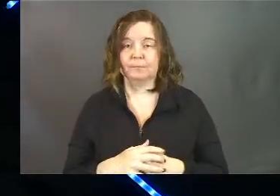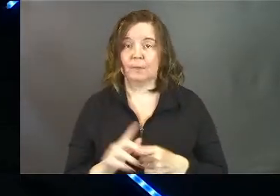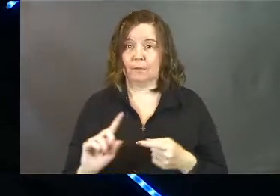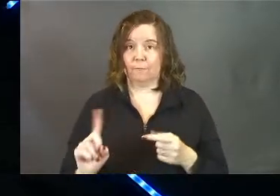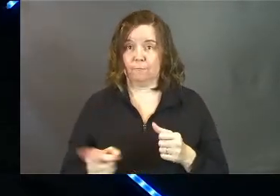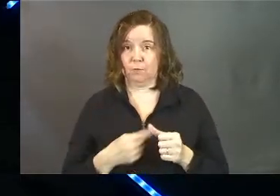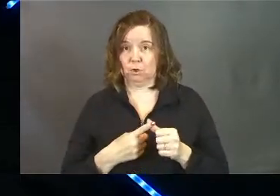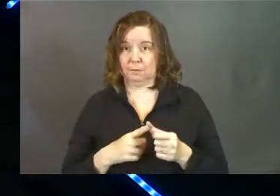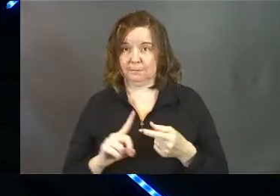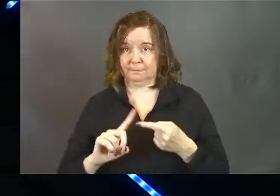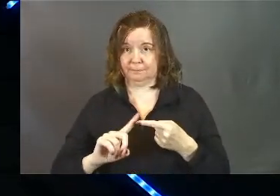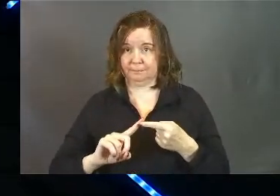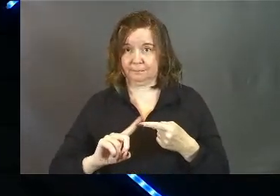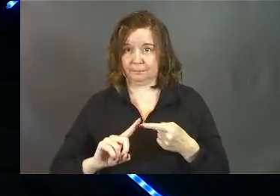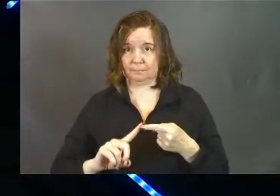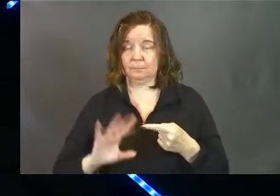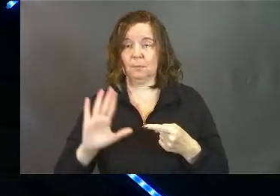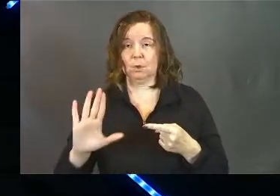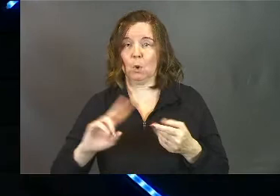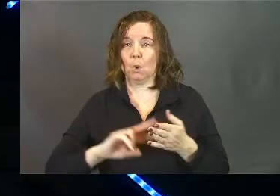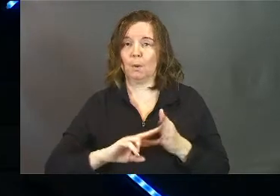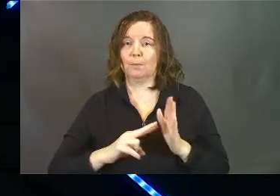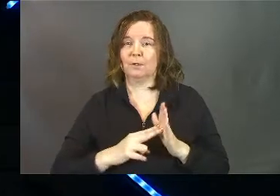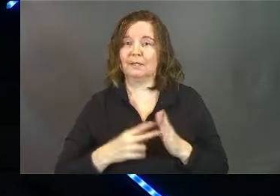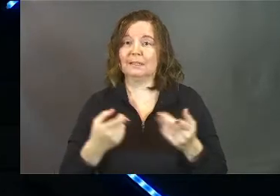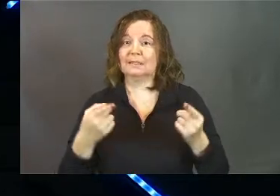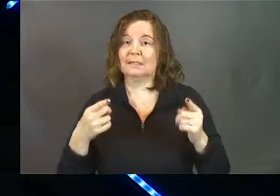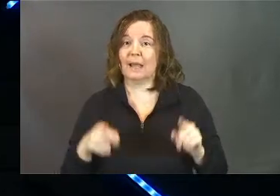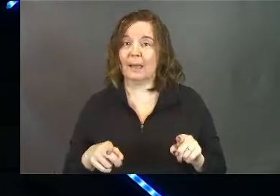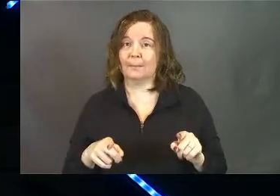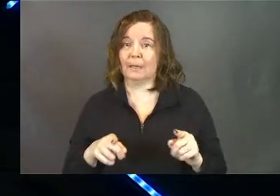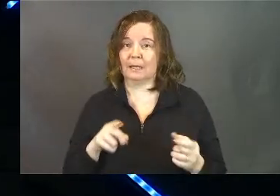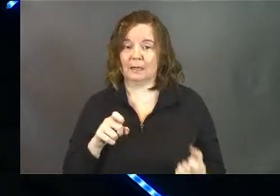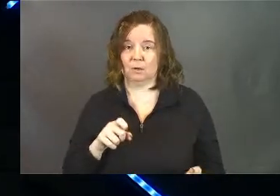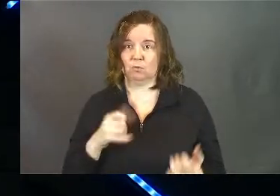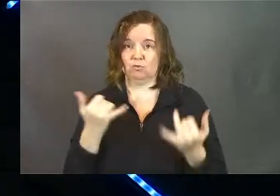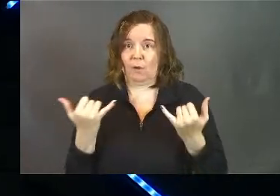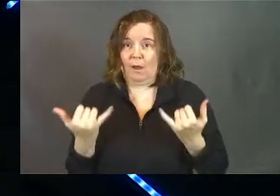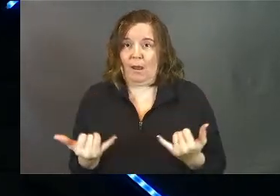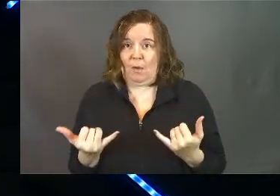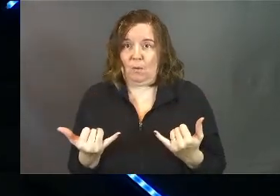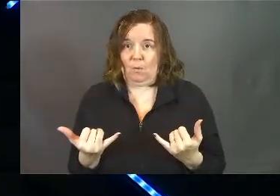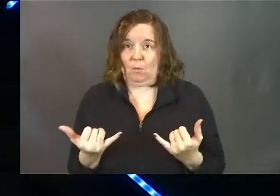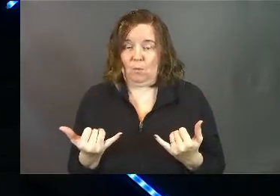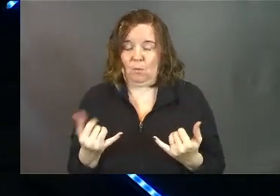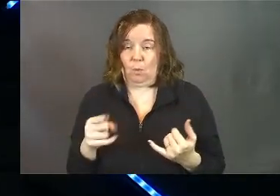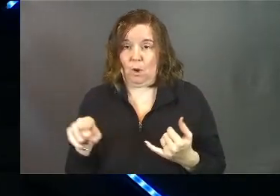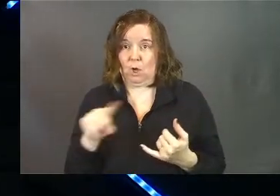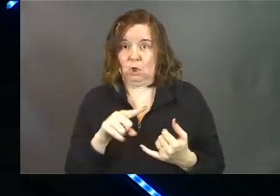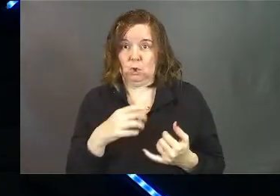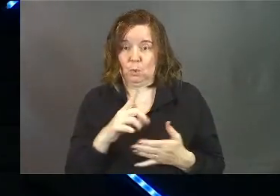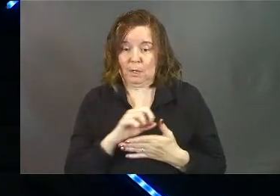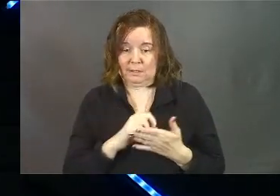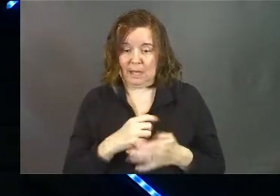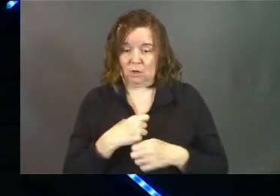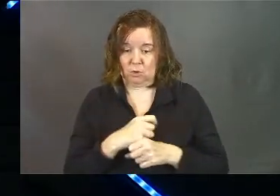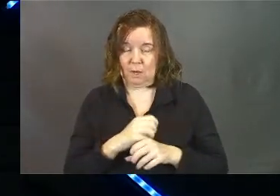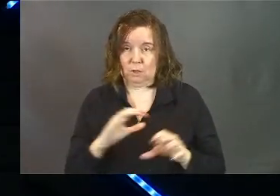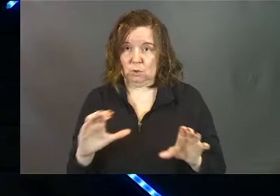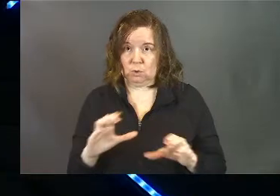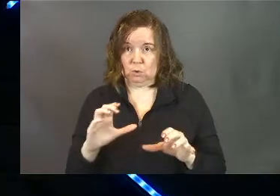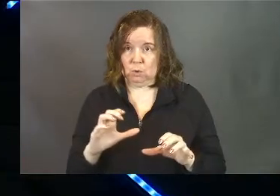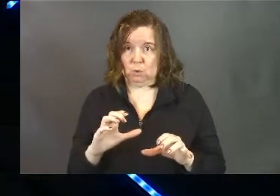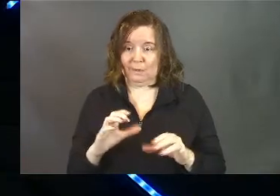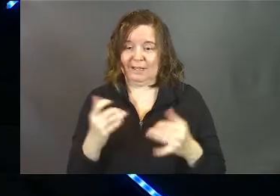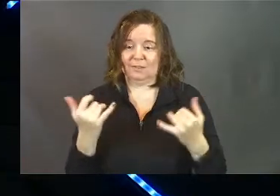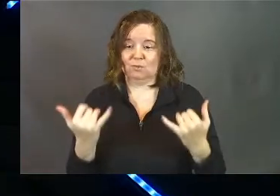number one, your purpose is happening right now. Like, what you are designed and created to do